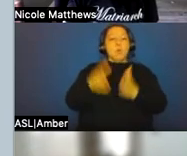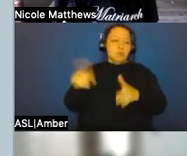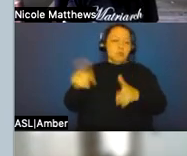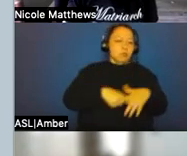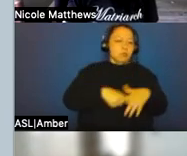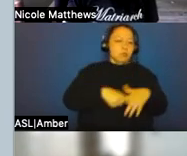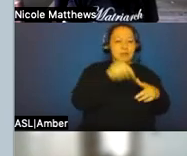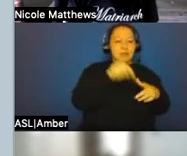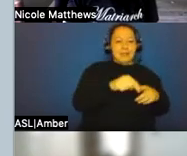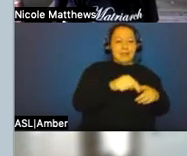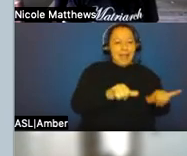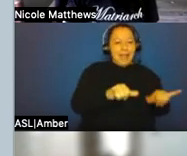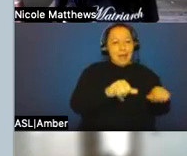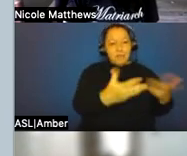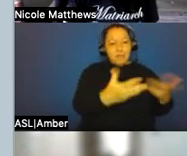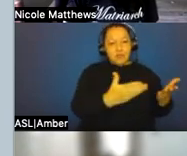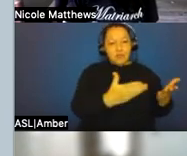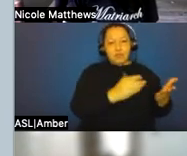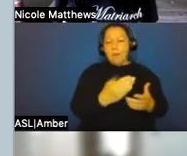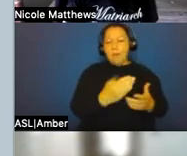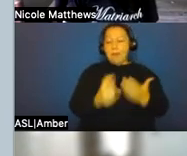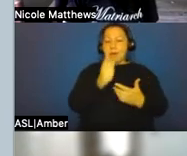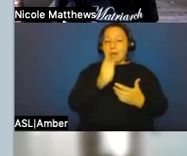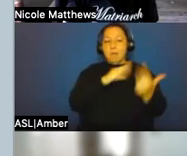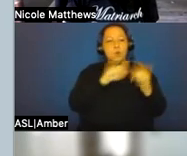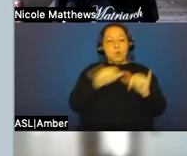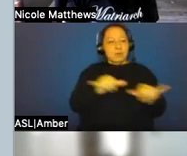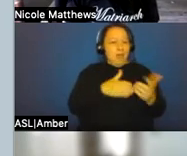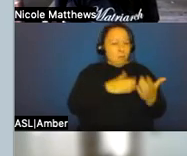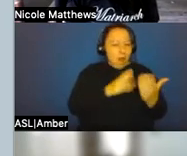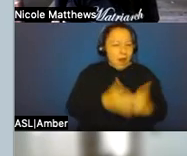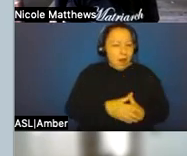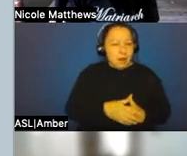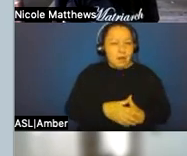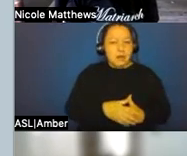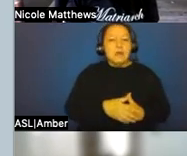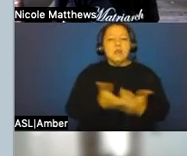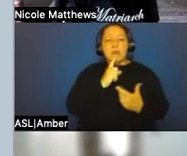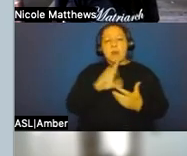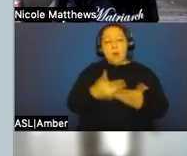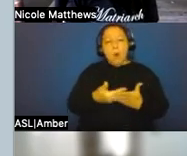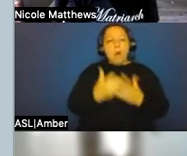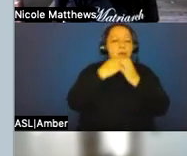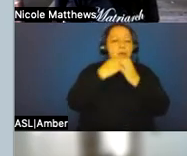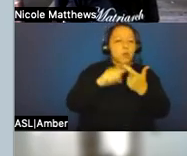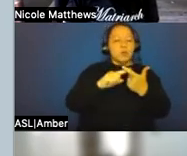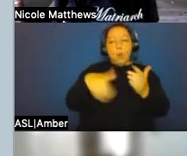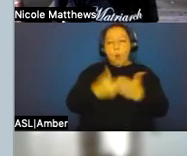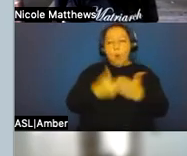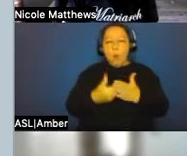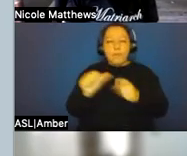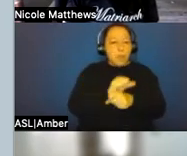way. So we want to make sure that all of those values, all of those practices also live in